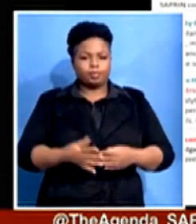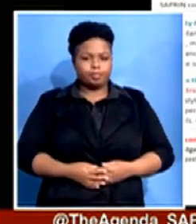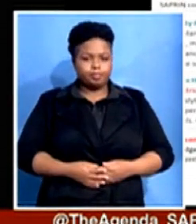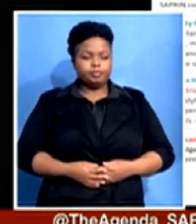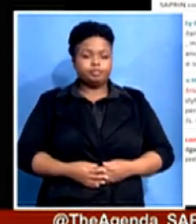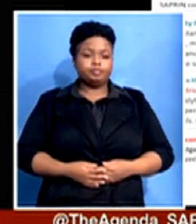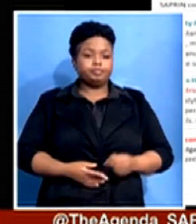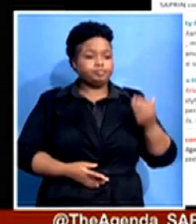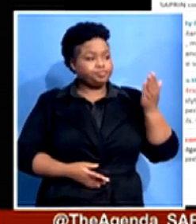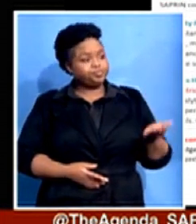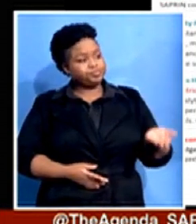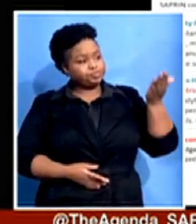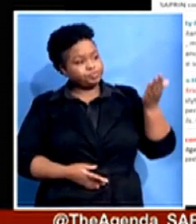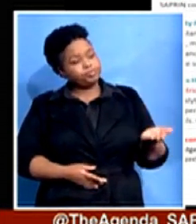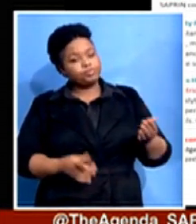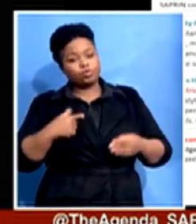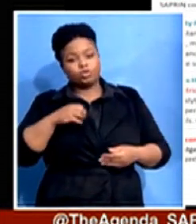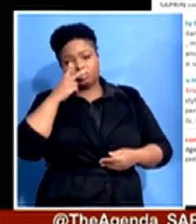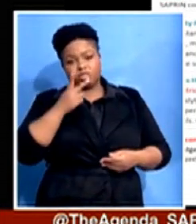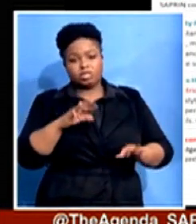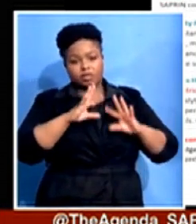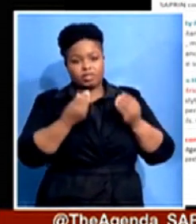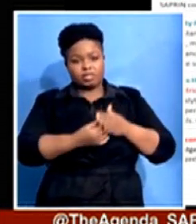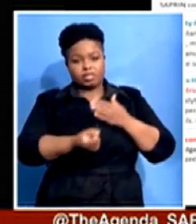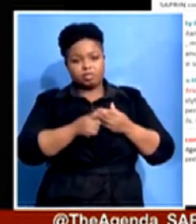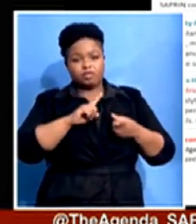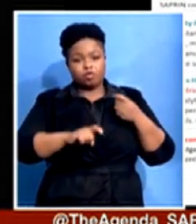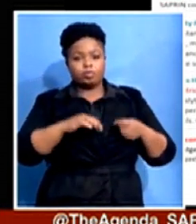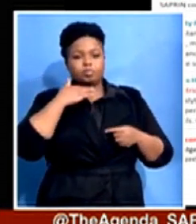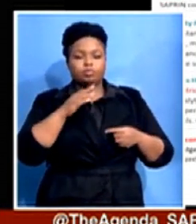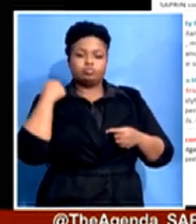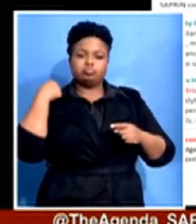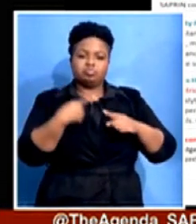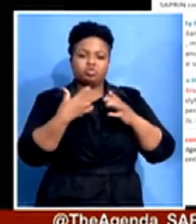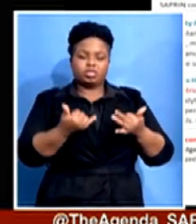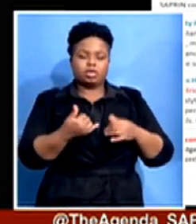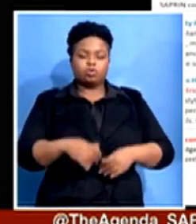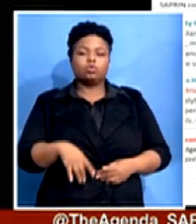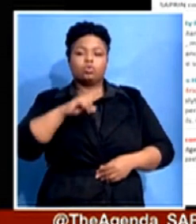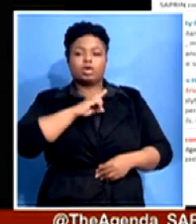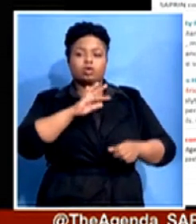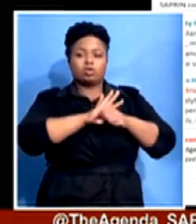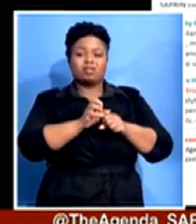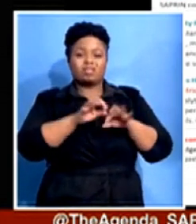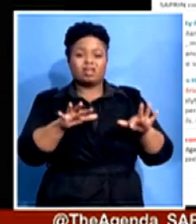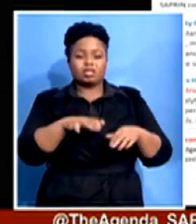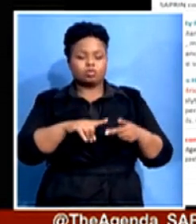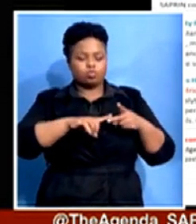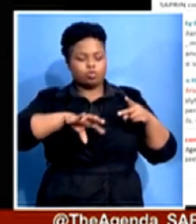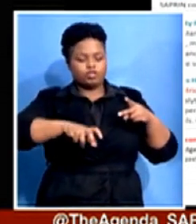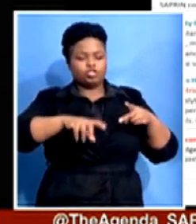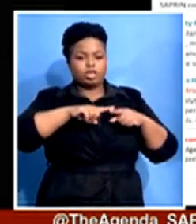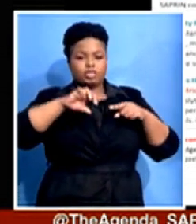is coming out of the observatory. For instance, COVID-19 provincial and district daily stats, including